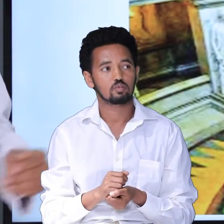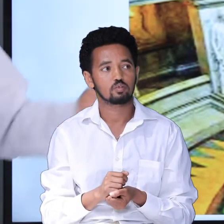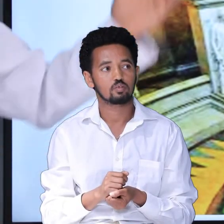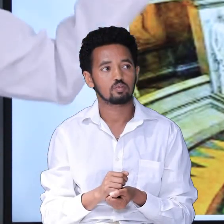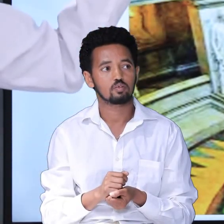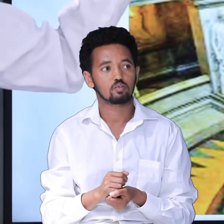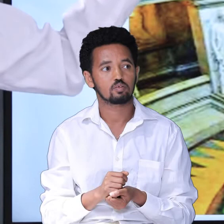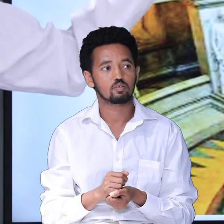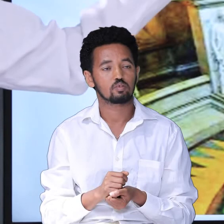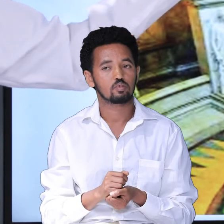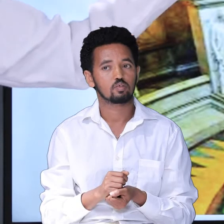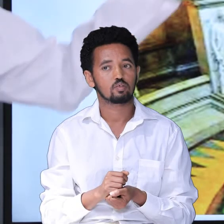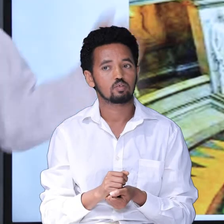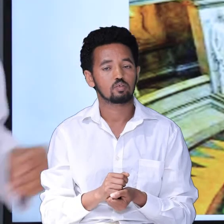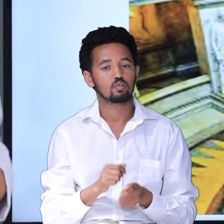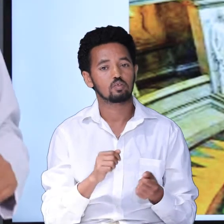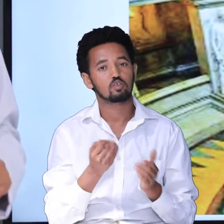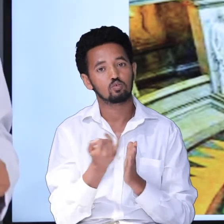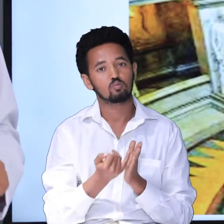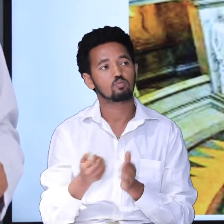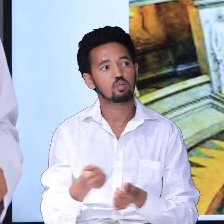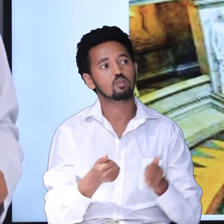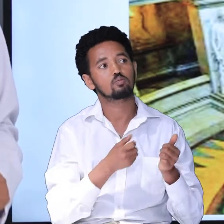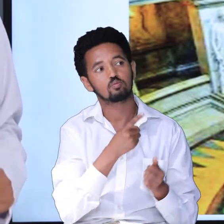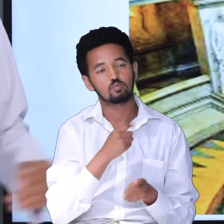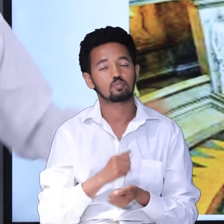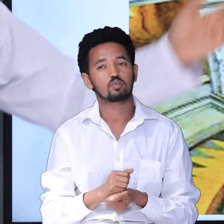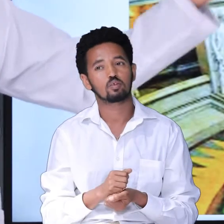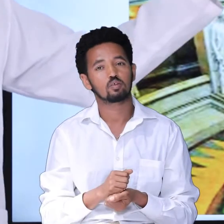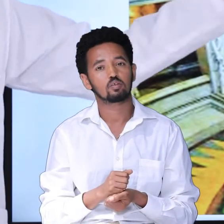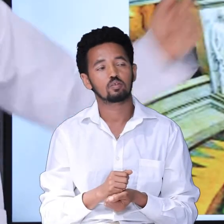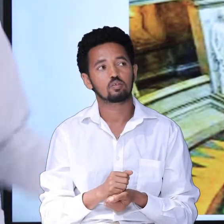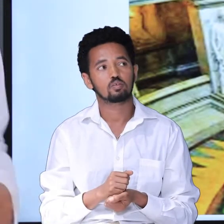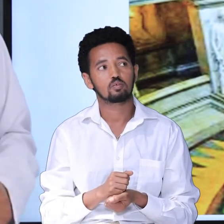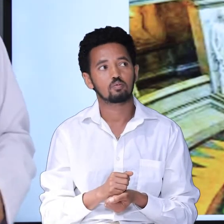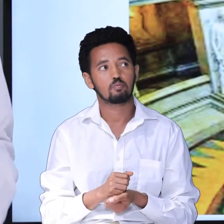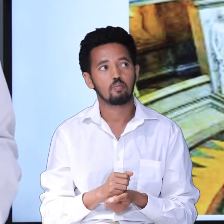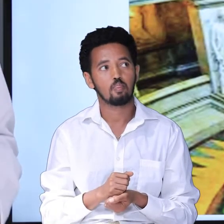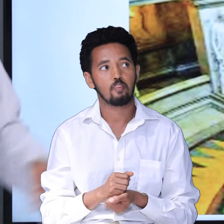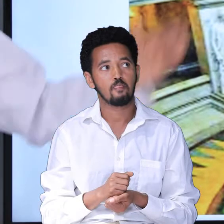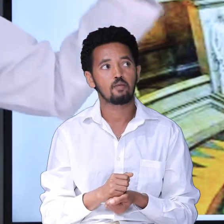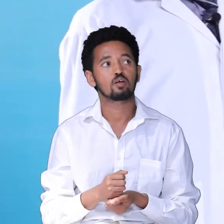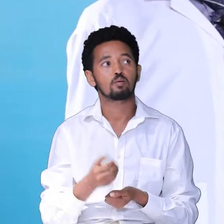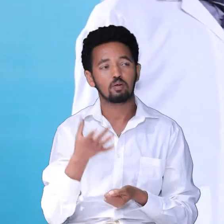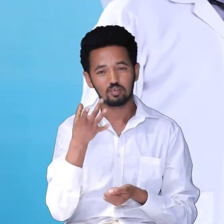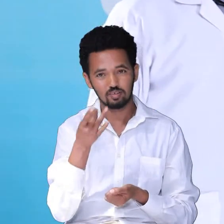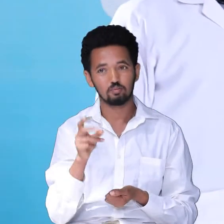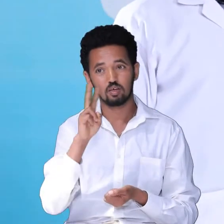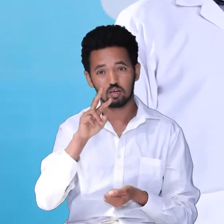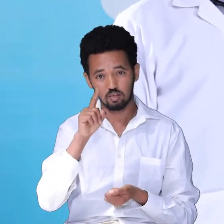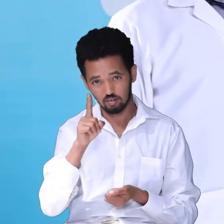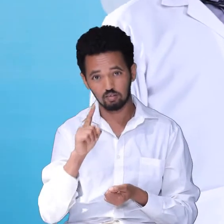and died in 1821 at the age of 52. His